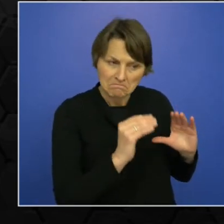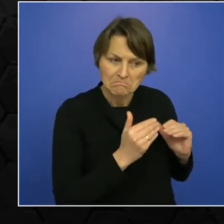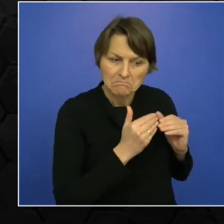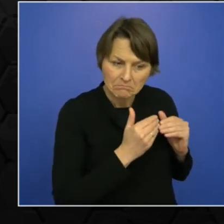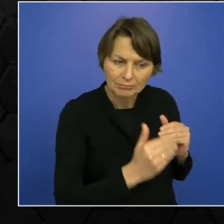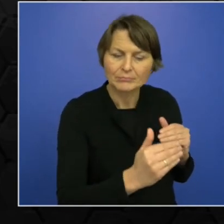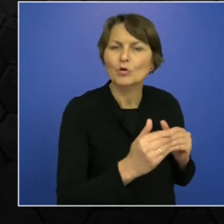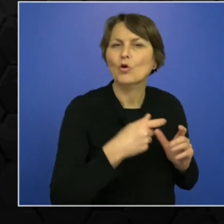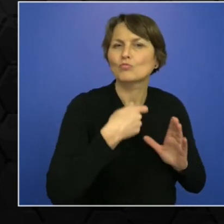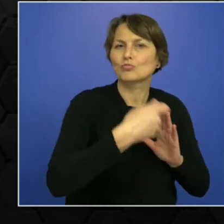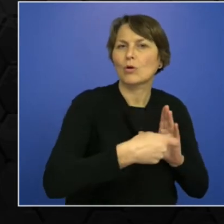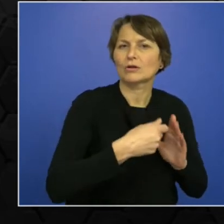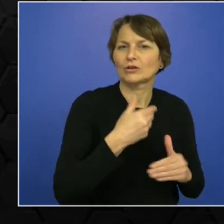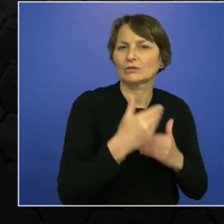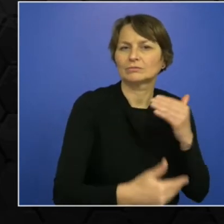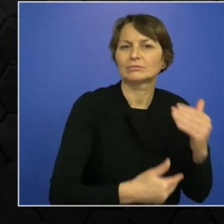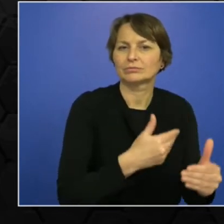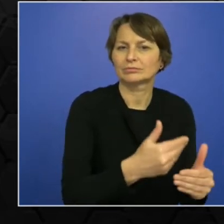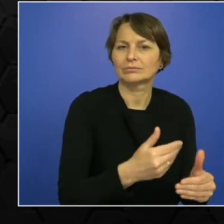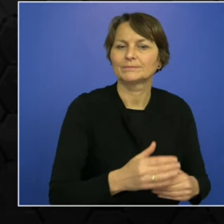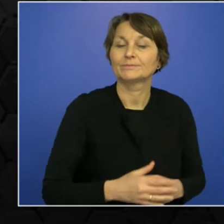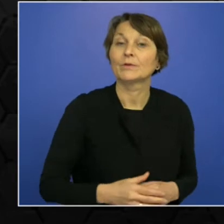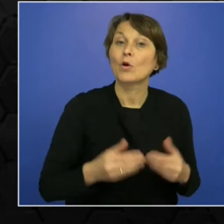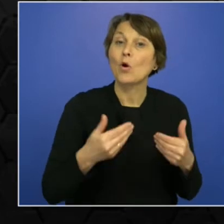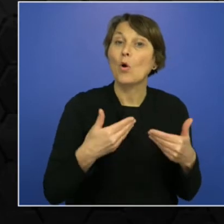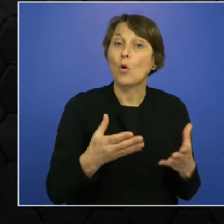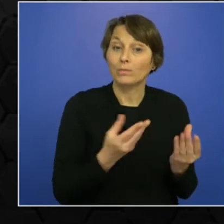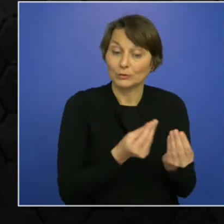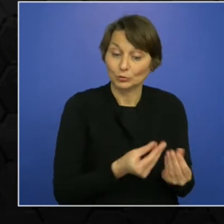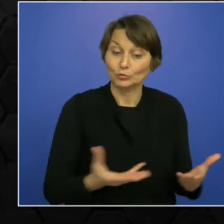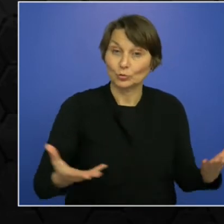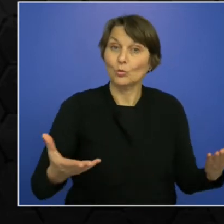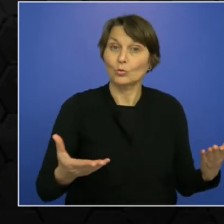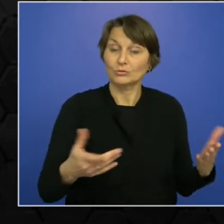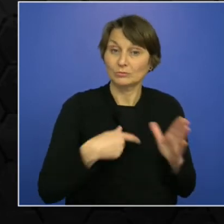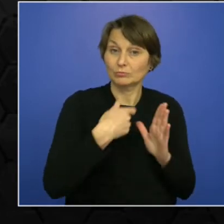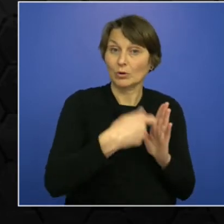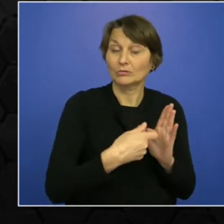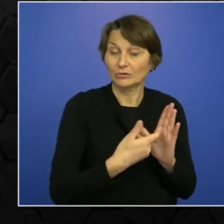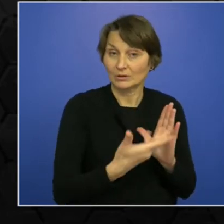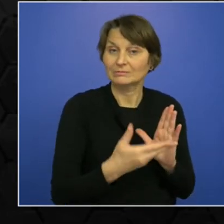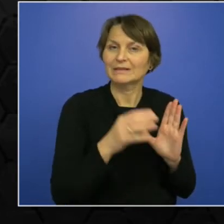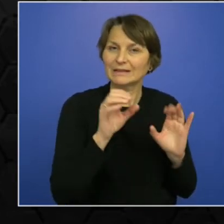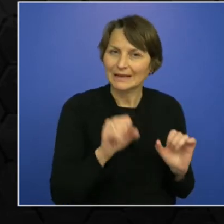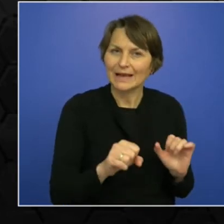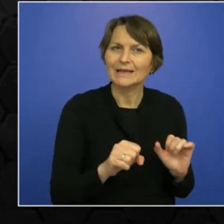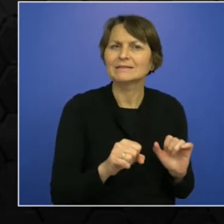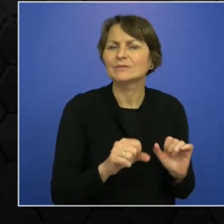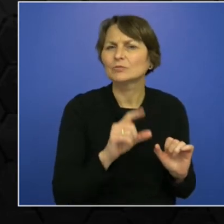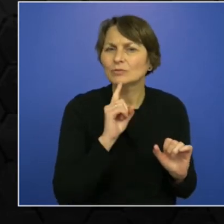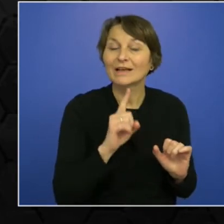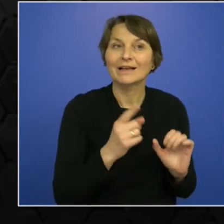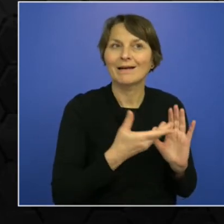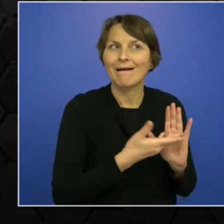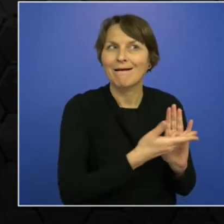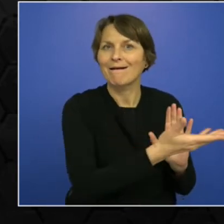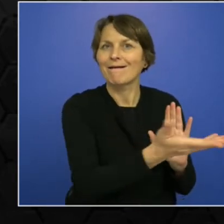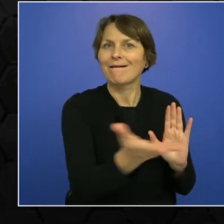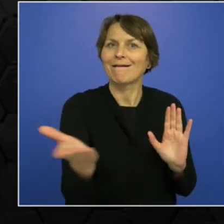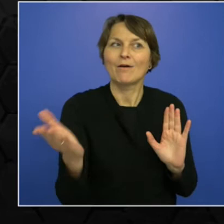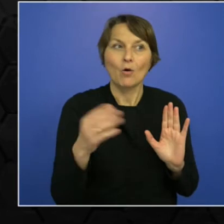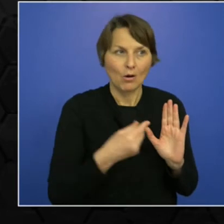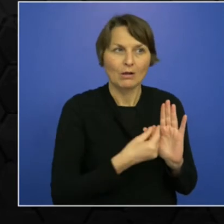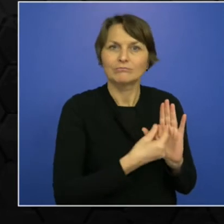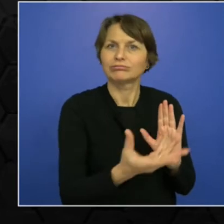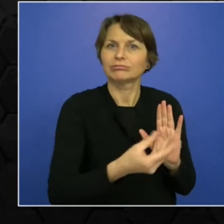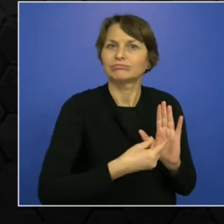that means open sourcing our project allowed us to open us up to the world. So as you're listening to this